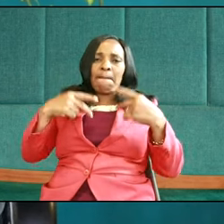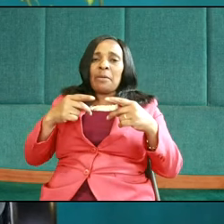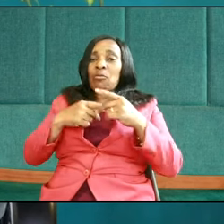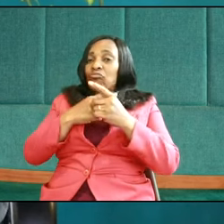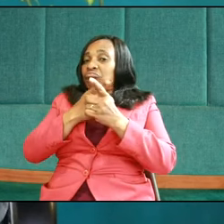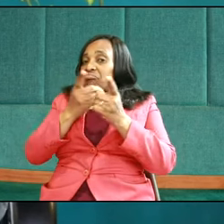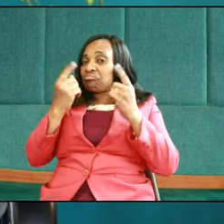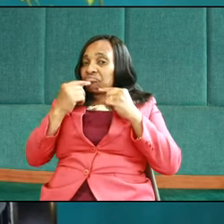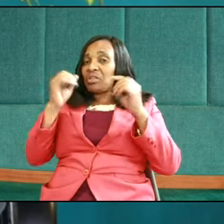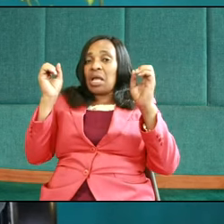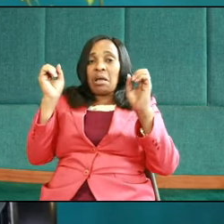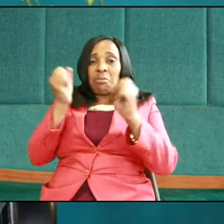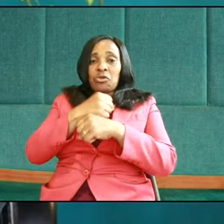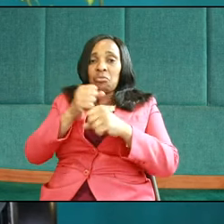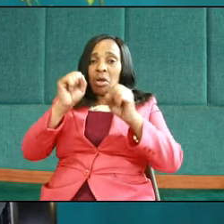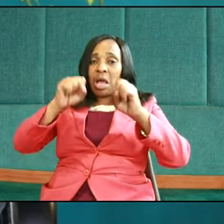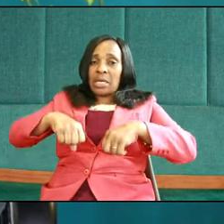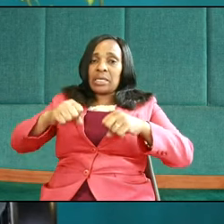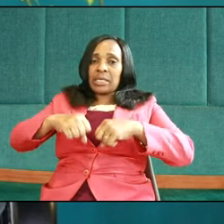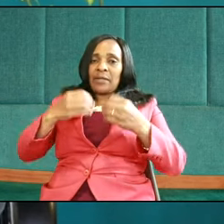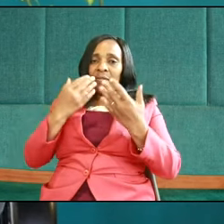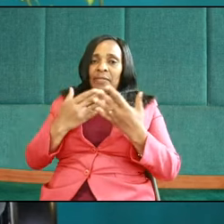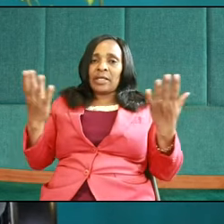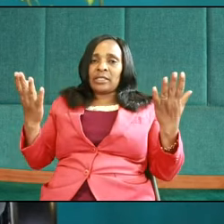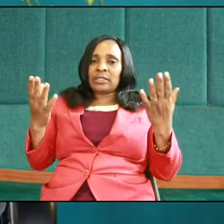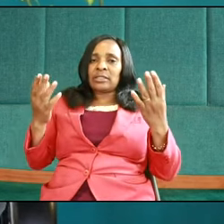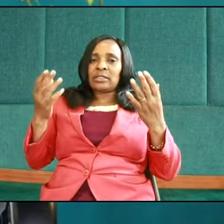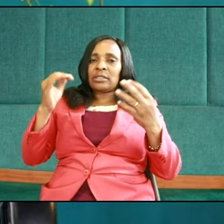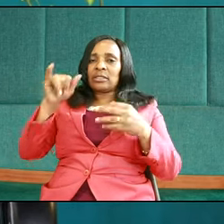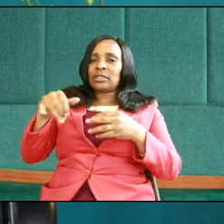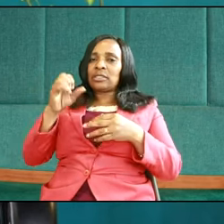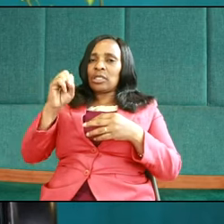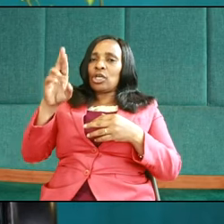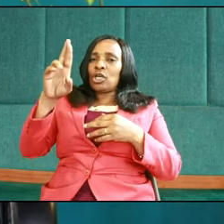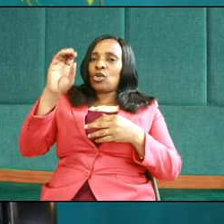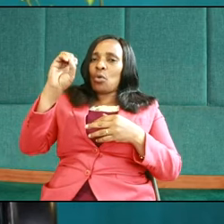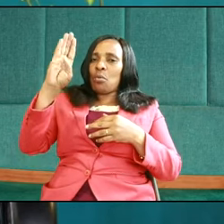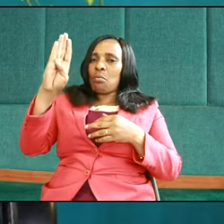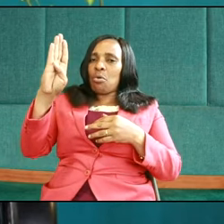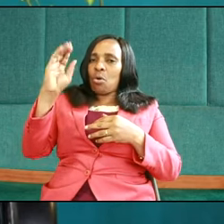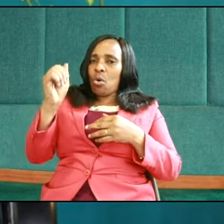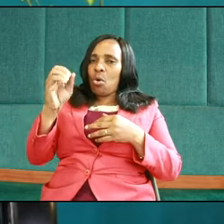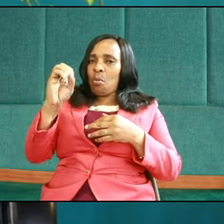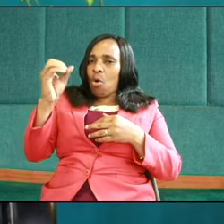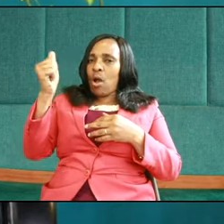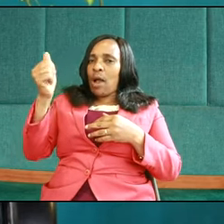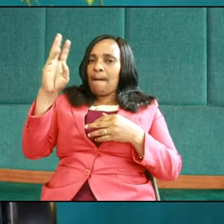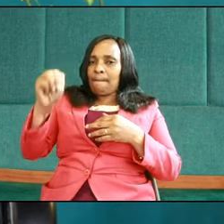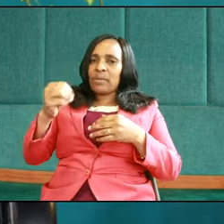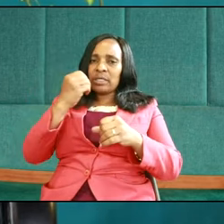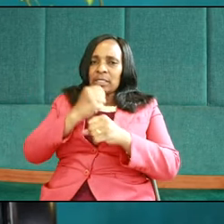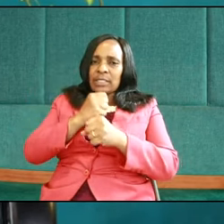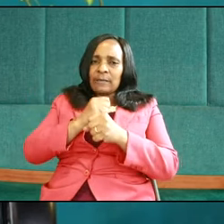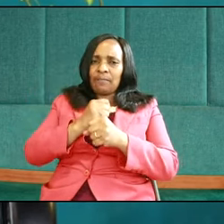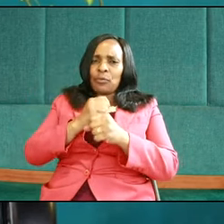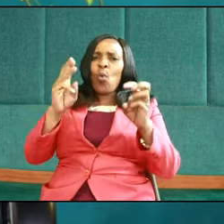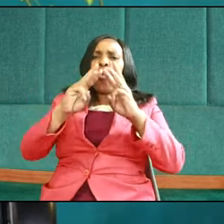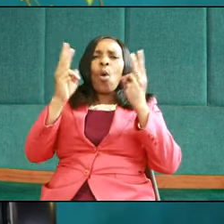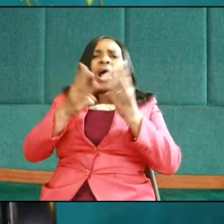who did not agree with the things that Jeroboam did. So even the world we live in today is like a